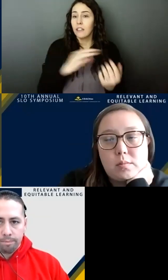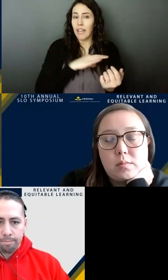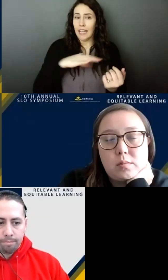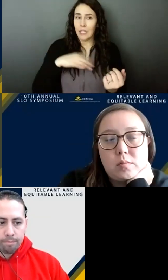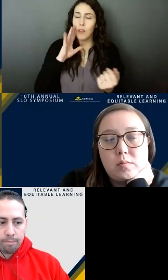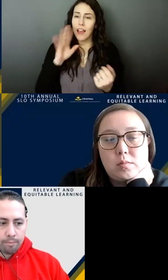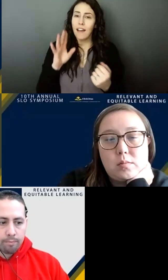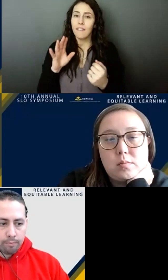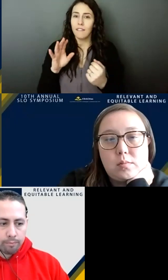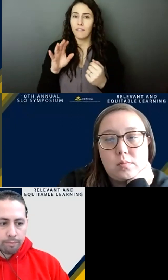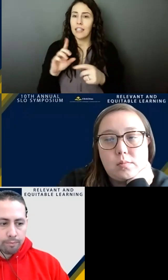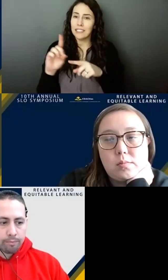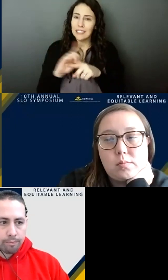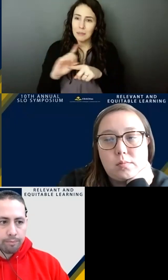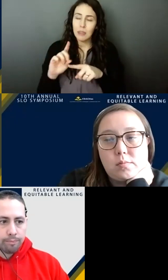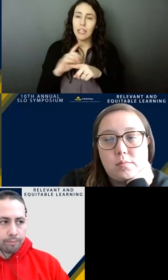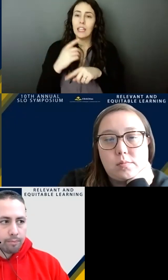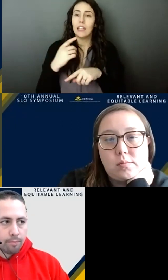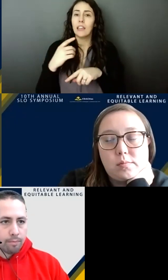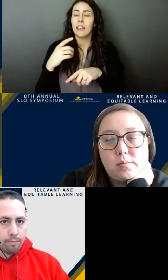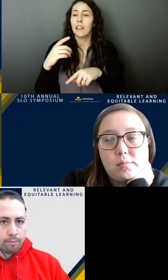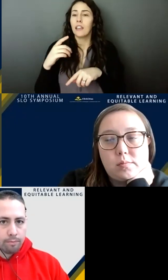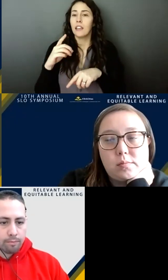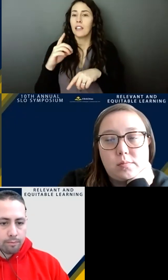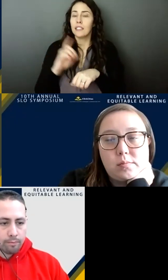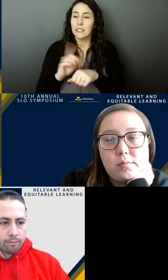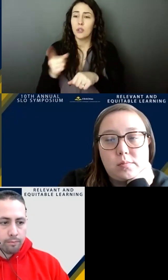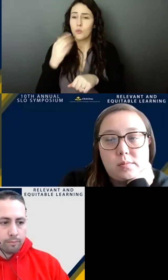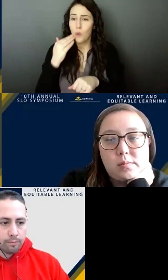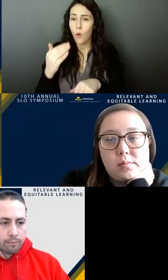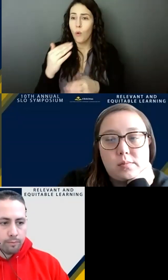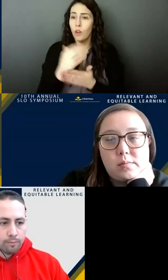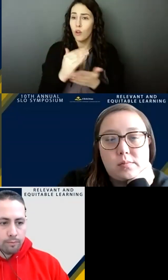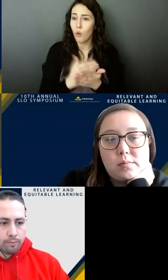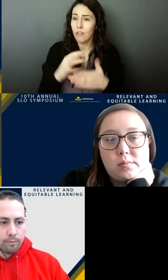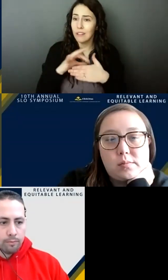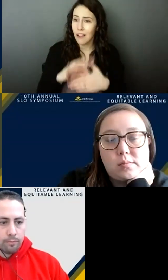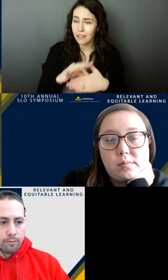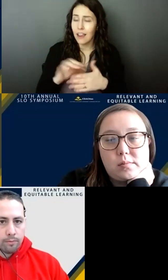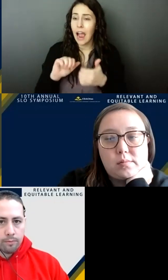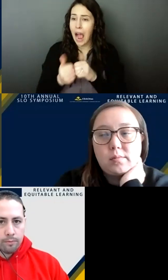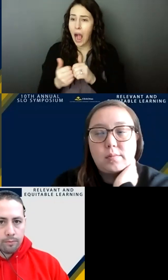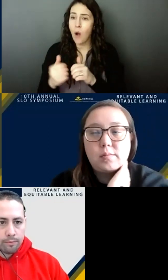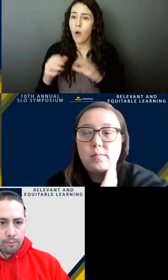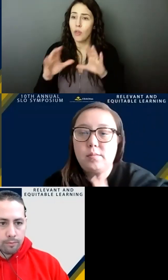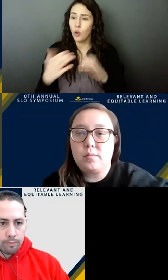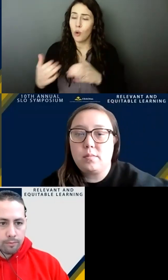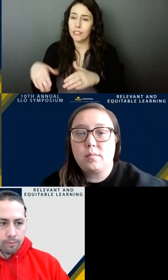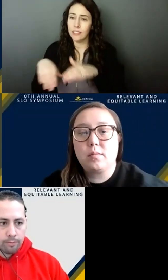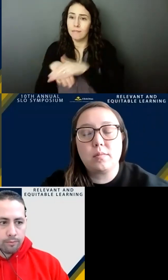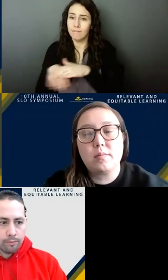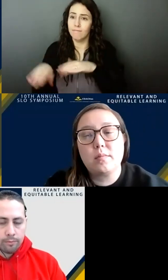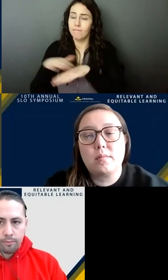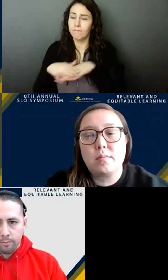expertise, the student learning outcomes, the course content, the way the courses build on each other in the